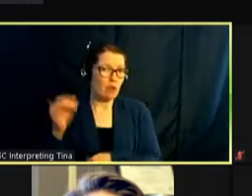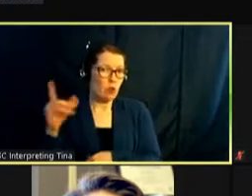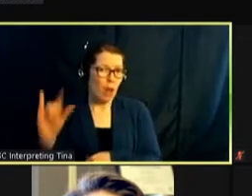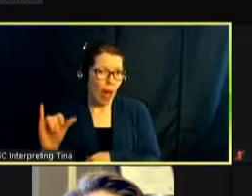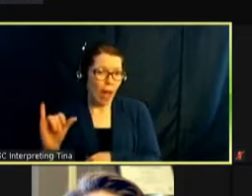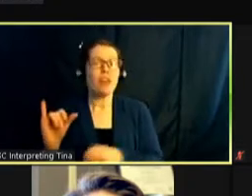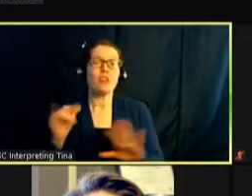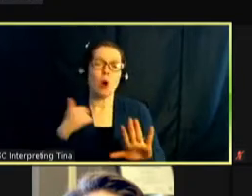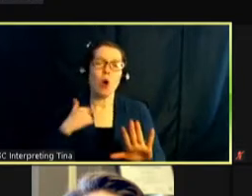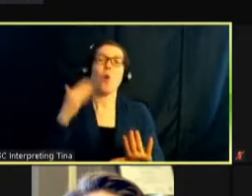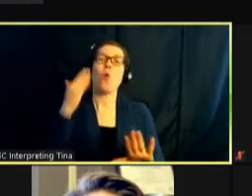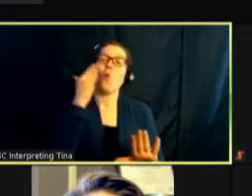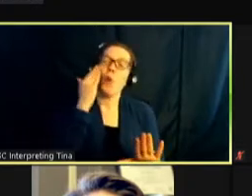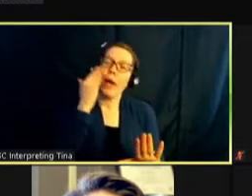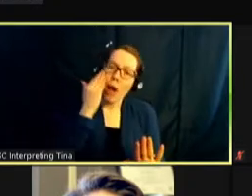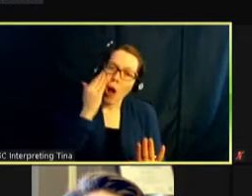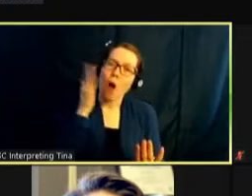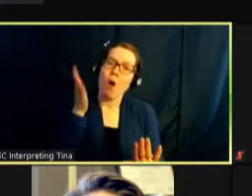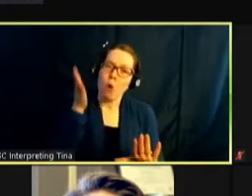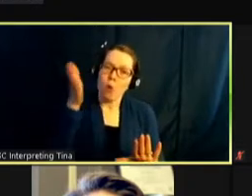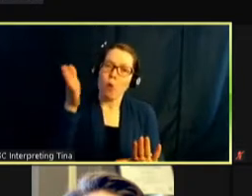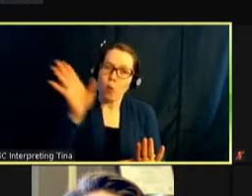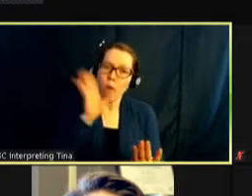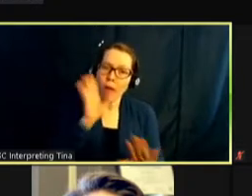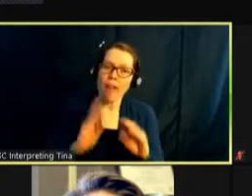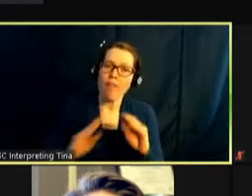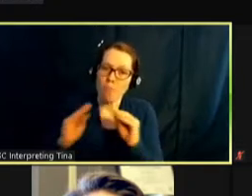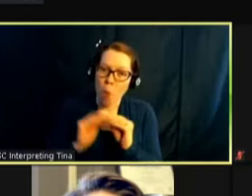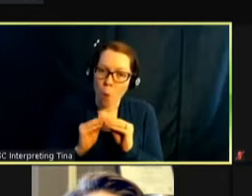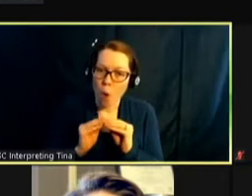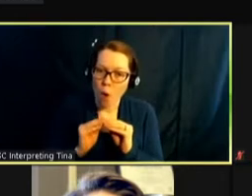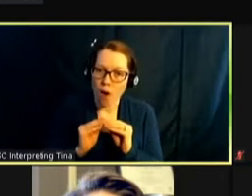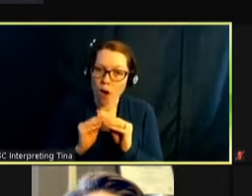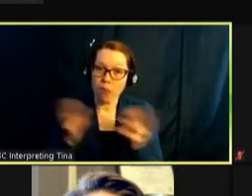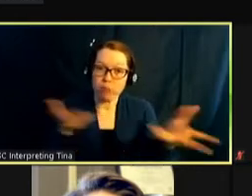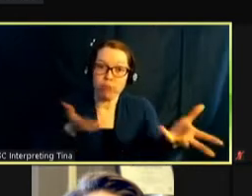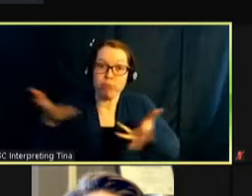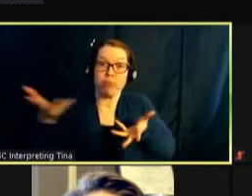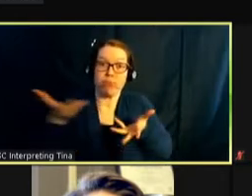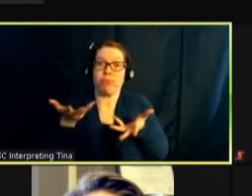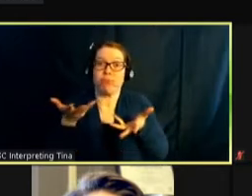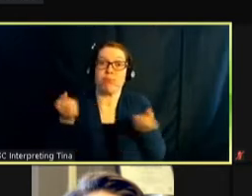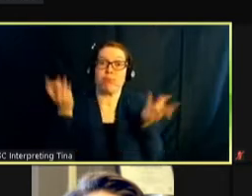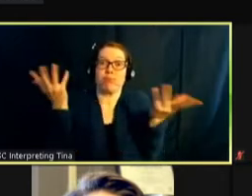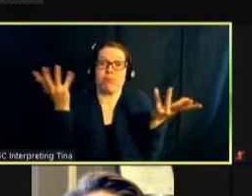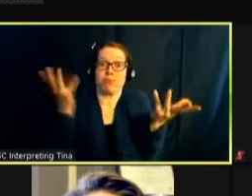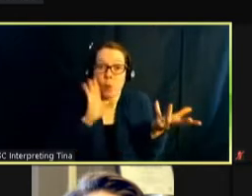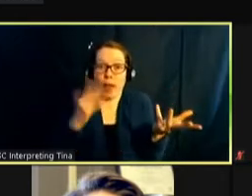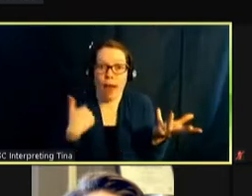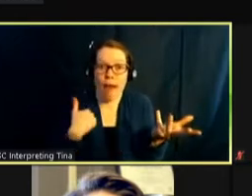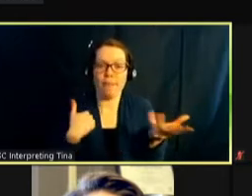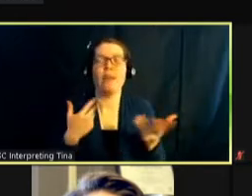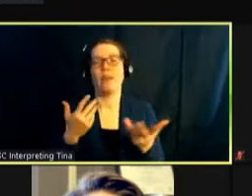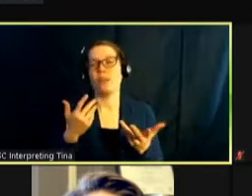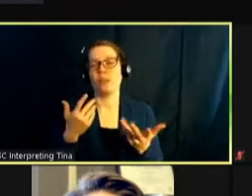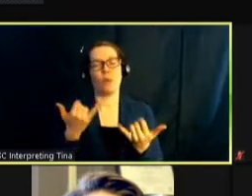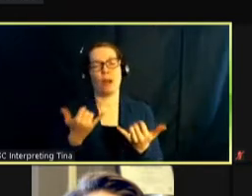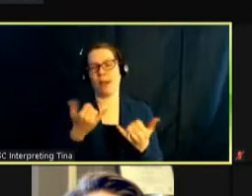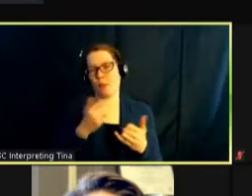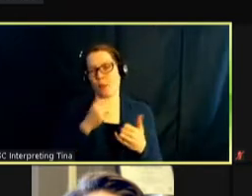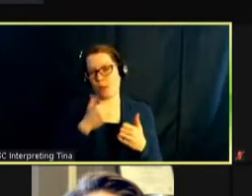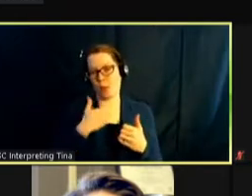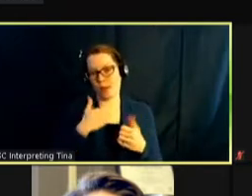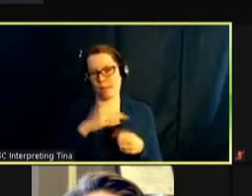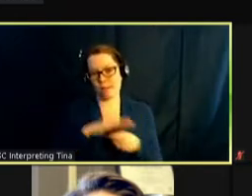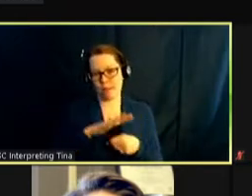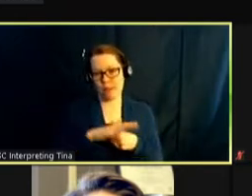we know at some point in time, we're going to have more vaccine than what we know what to do with. Unfortunately, right now, we don't have enough of vaccine to get in